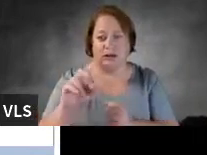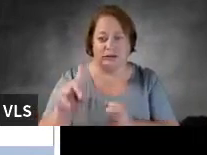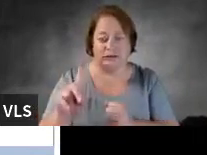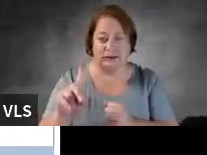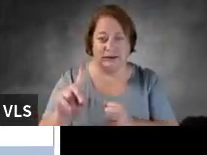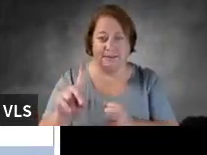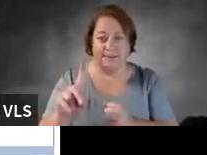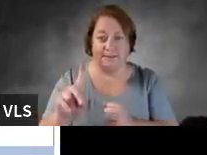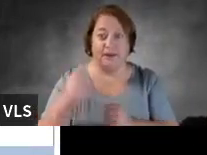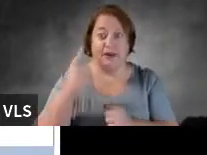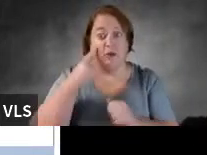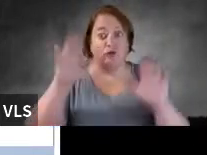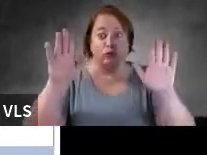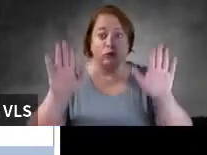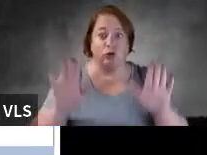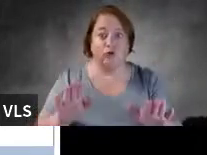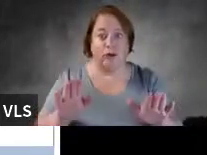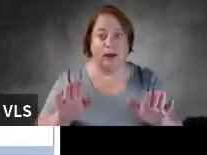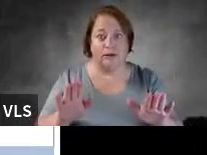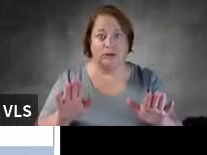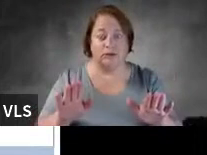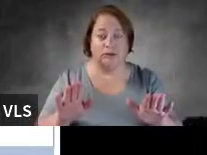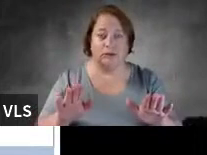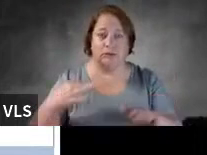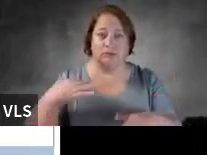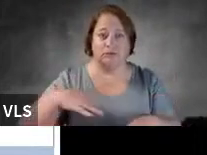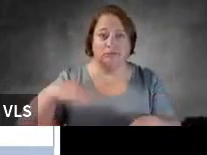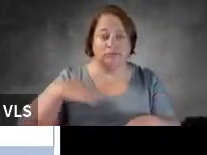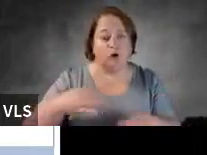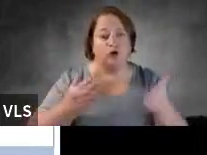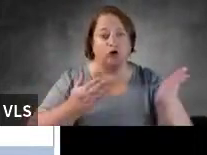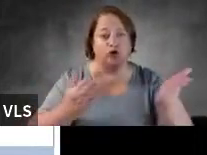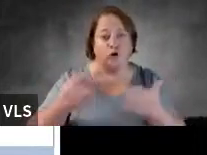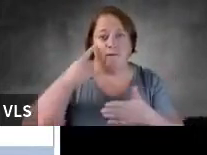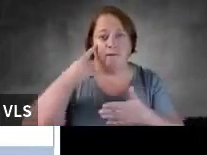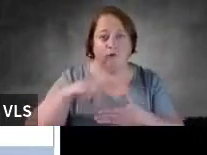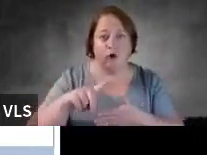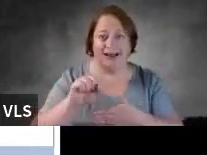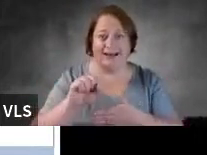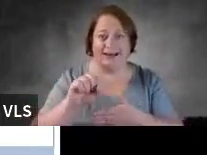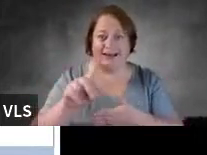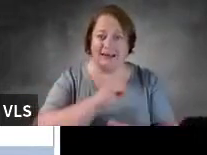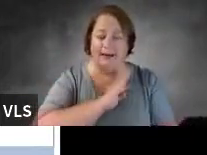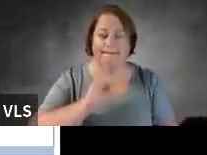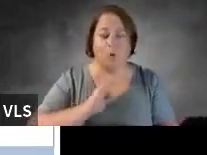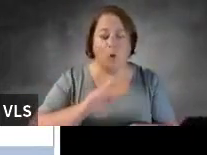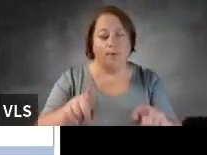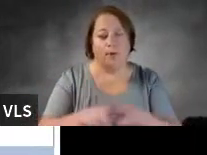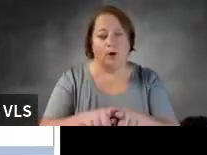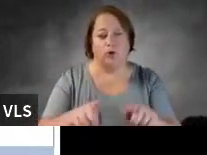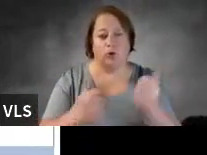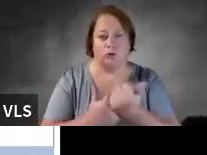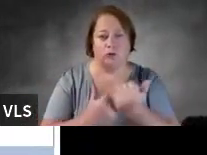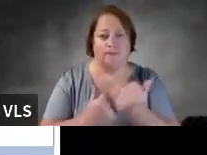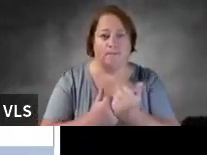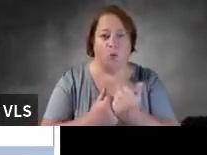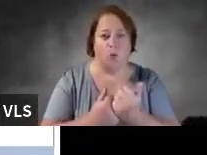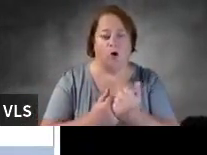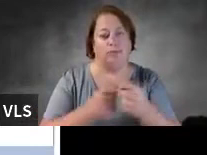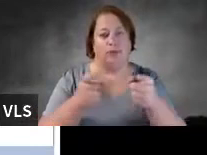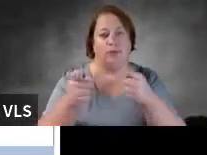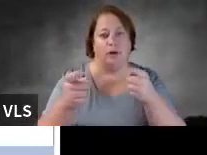just think it's a really great privilege to be able to not only serve for the SSD board, but to be able to support our governing